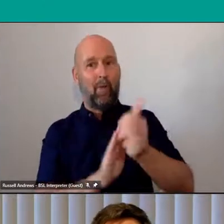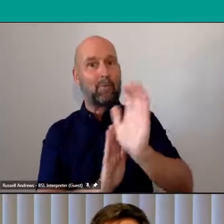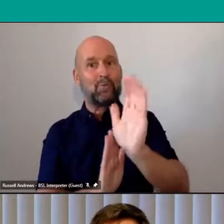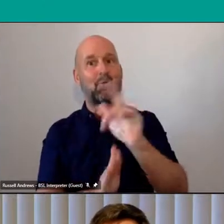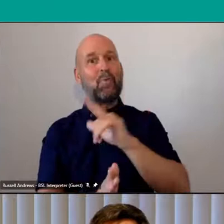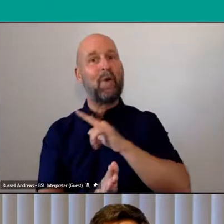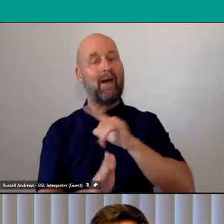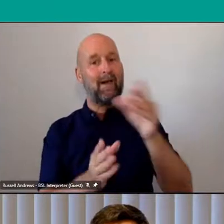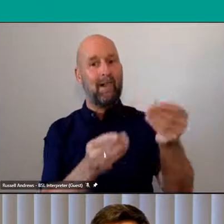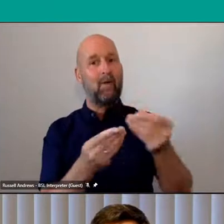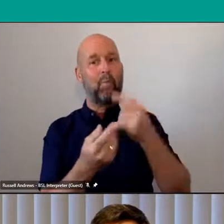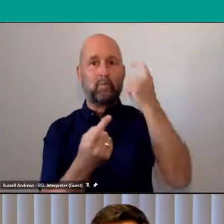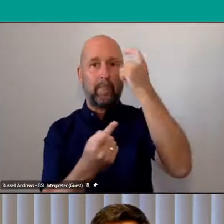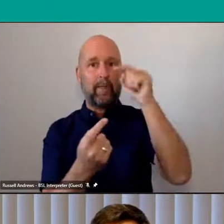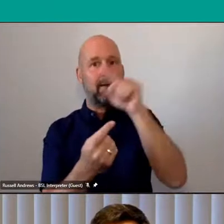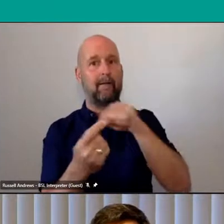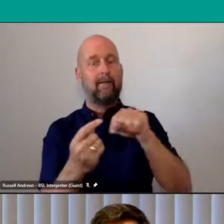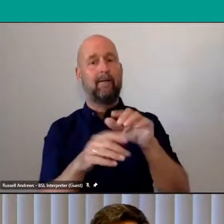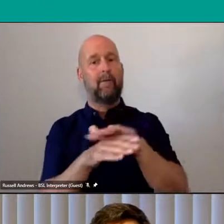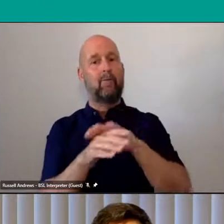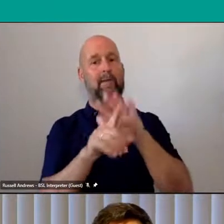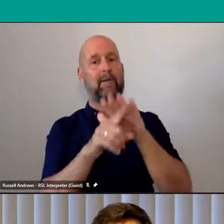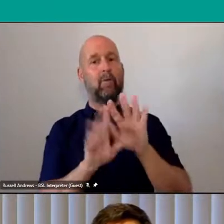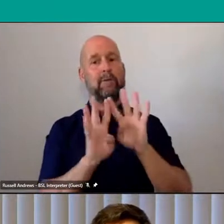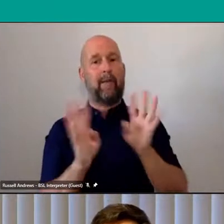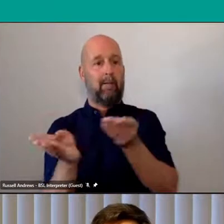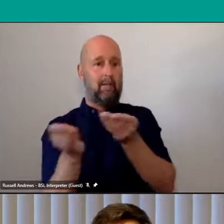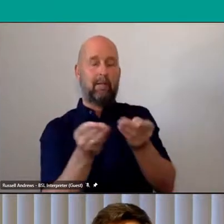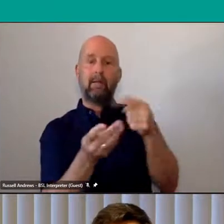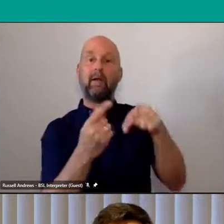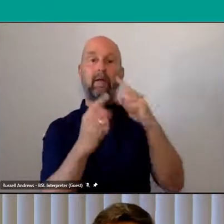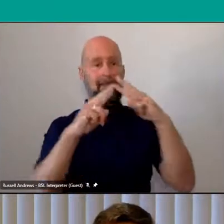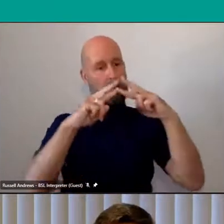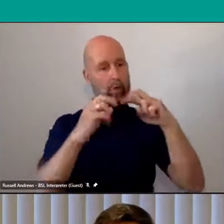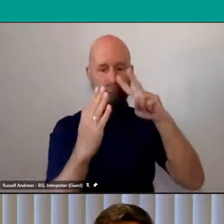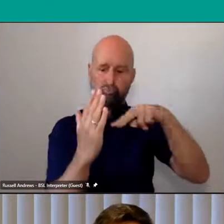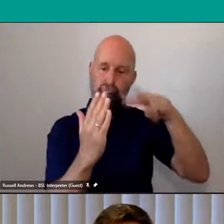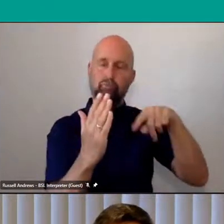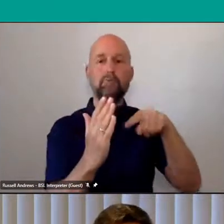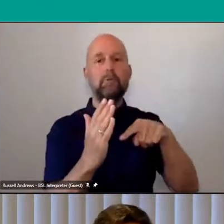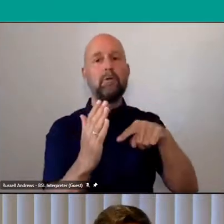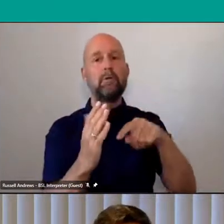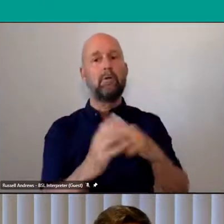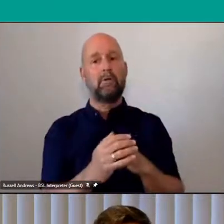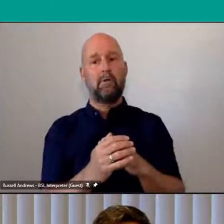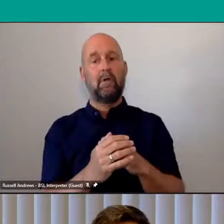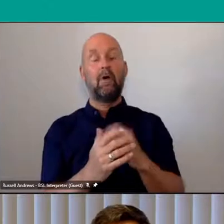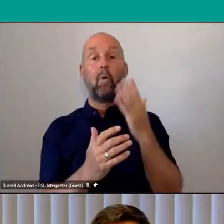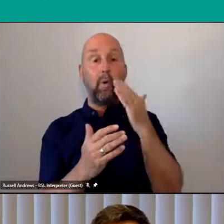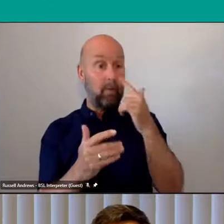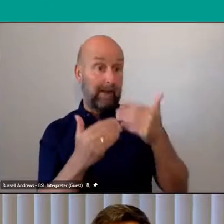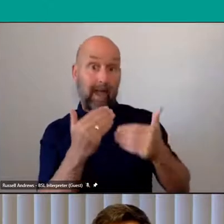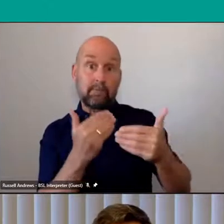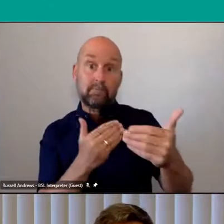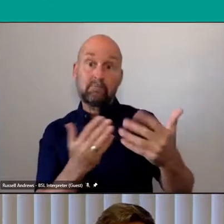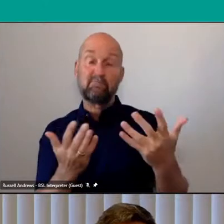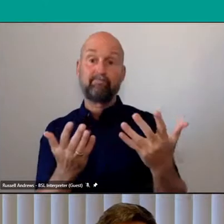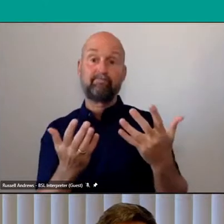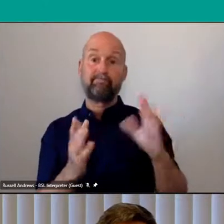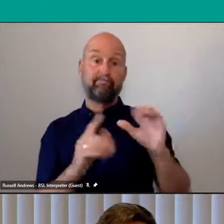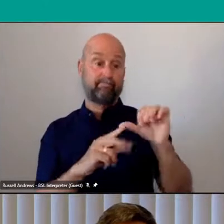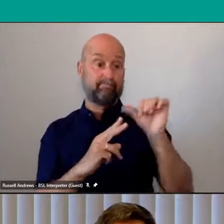properly considered by our race equality panel. So they're looking at it, and I guess as soon as we can,